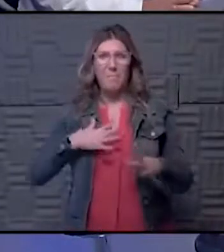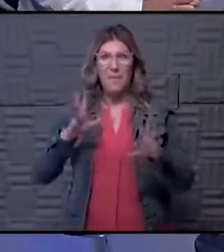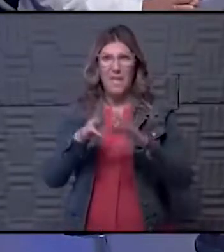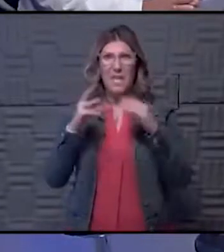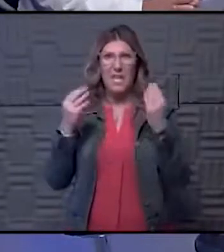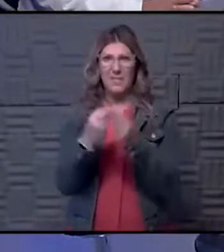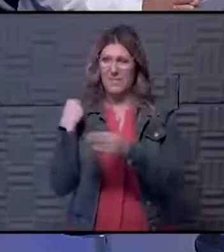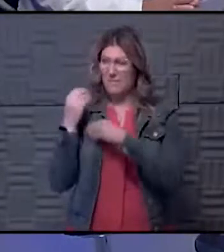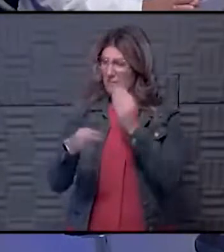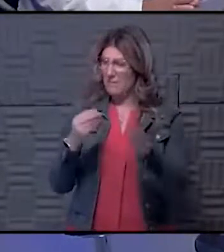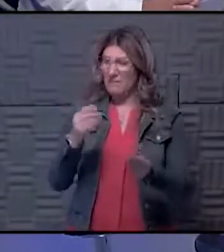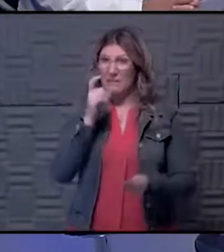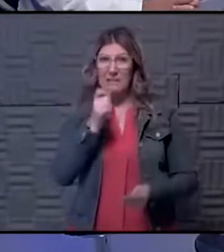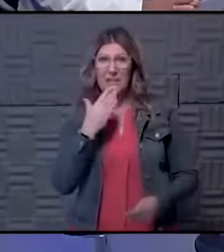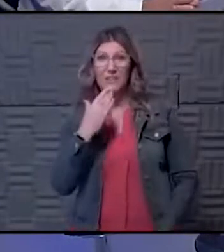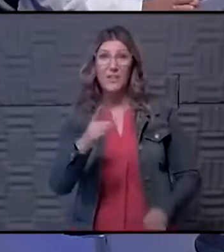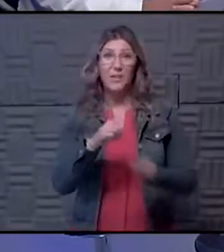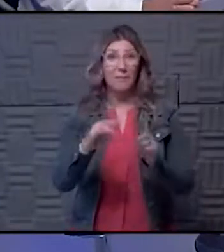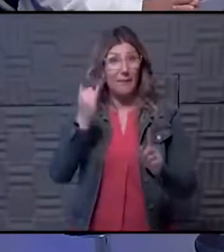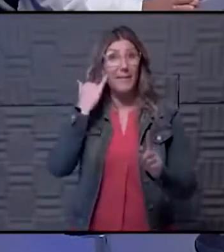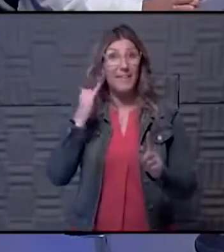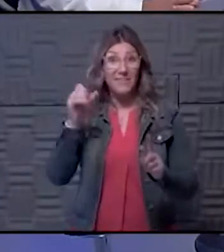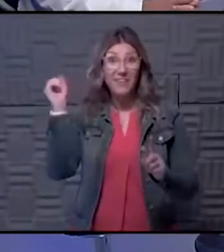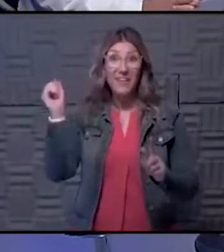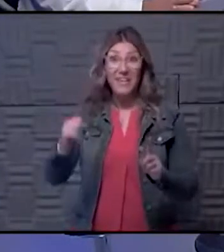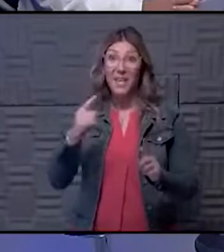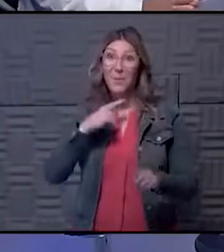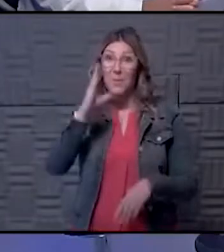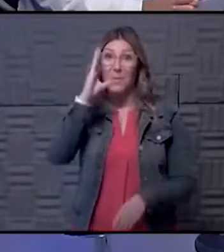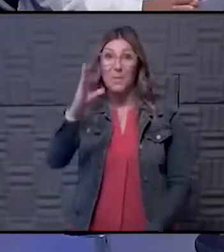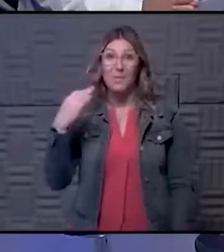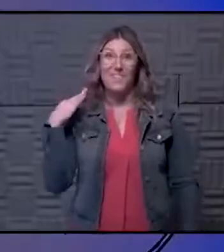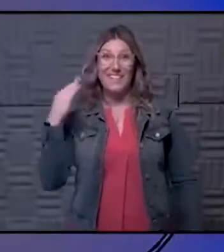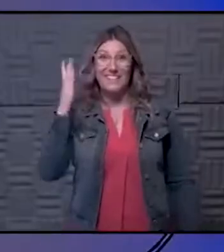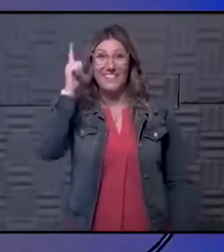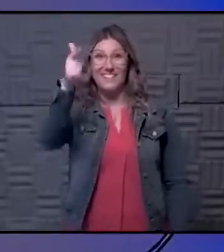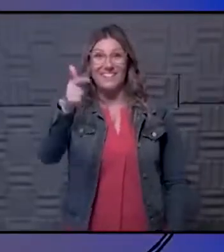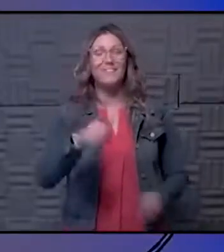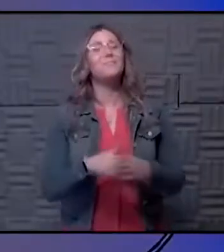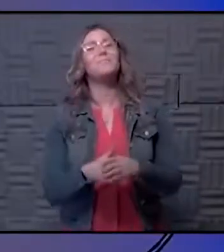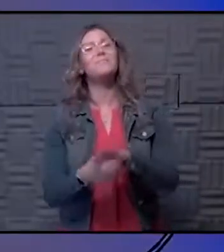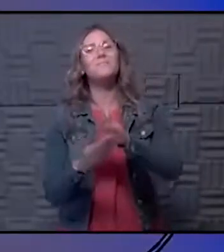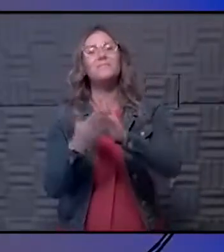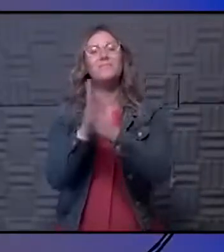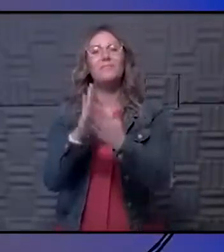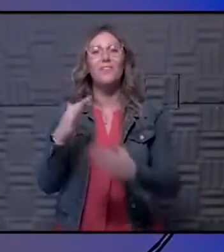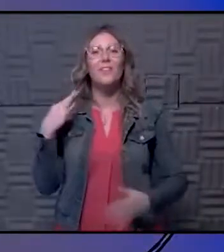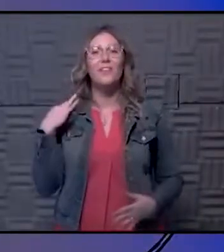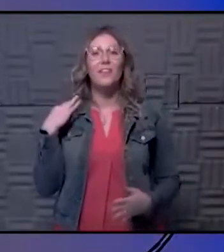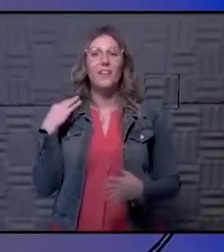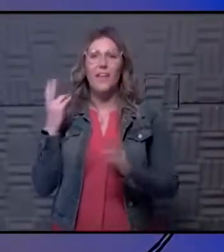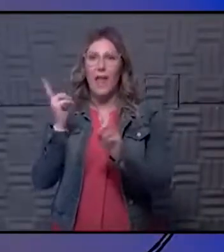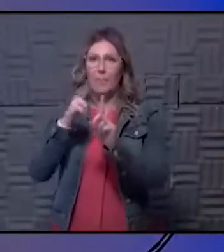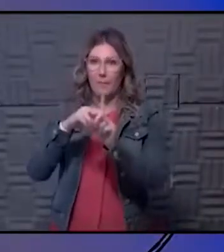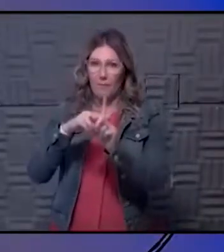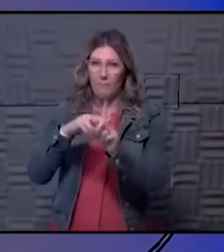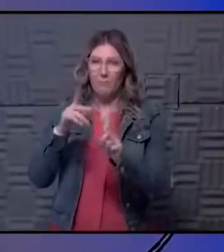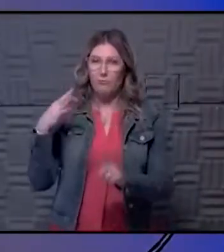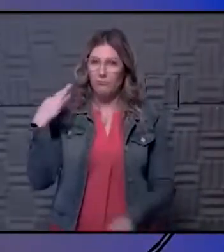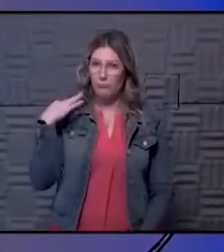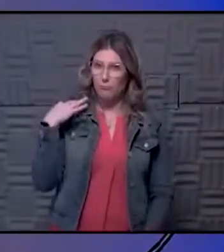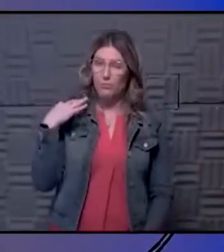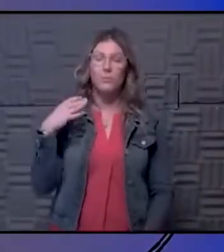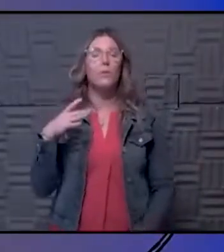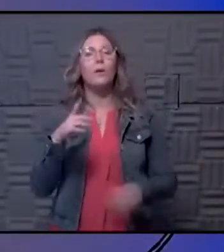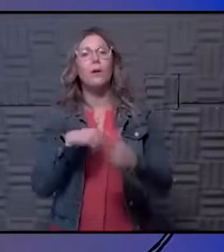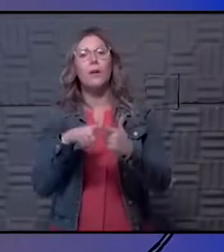aren't that good, but man, if they are, I'll be doing that. That's awesome. Right. Yeah. So to become a volunteer, we have an application. We do have